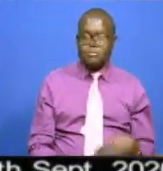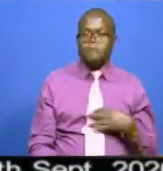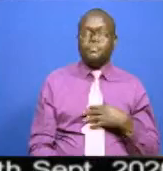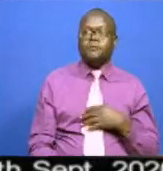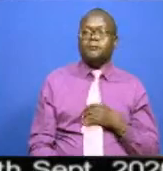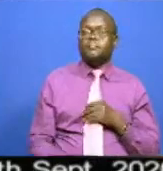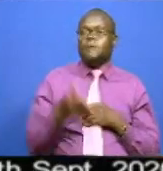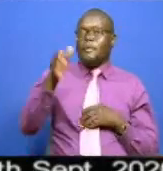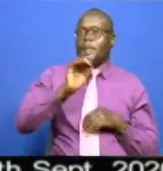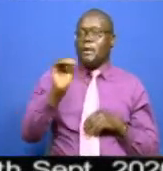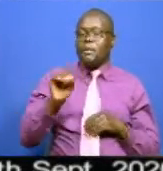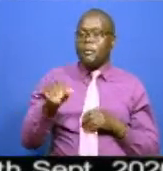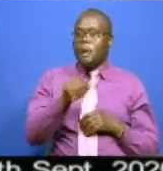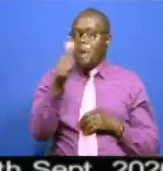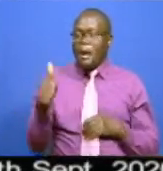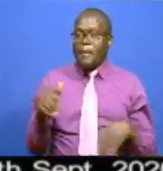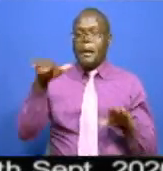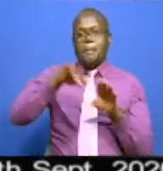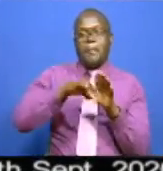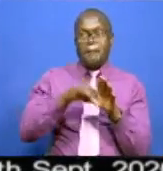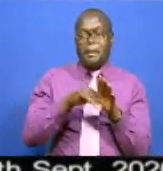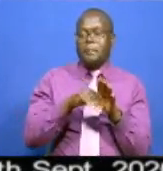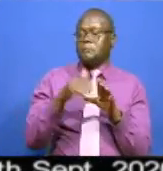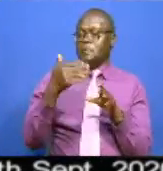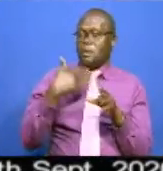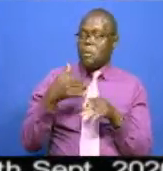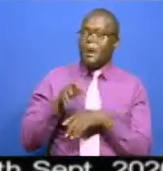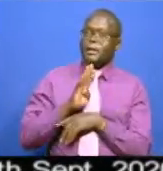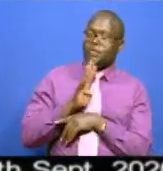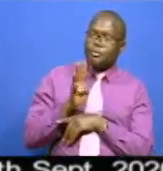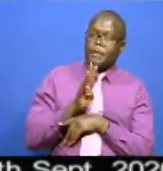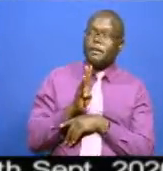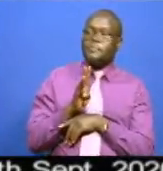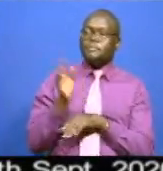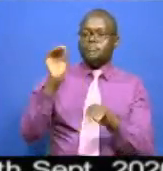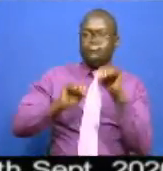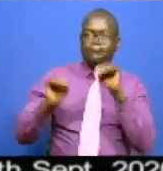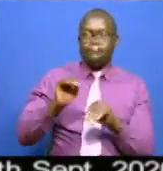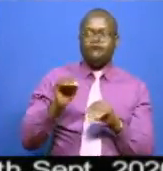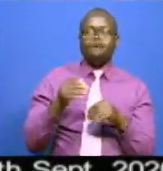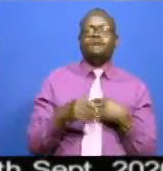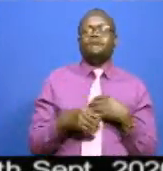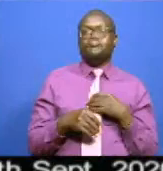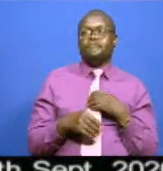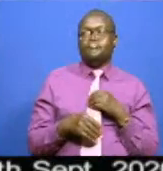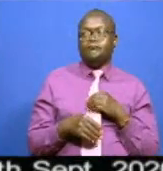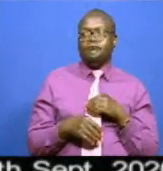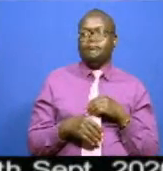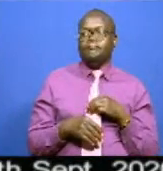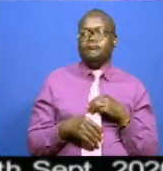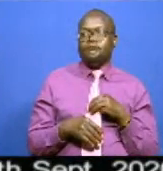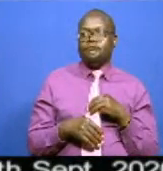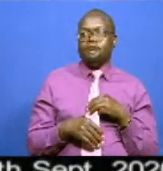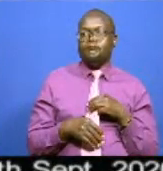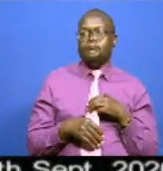Not in any other member is at liberty to contribute. Let me just check.